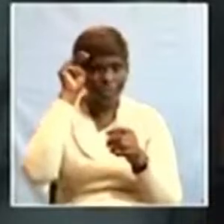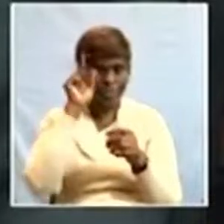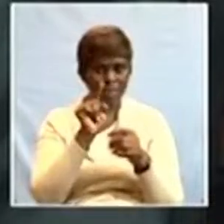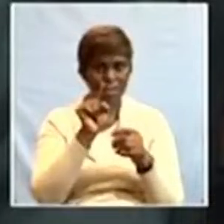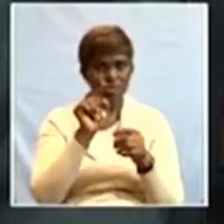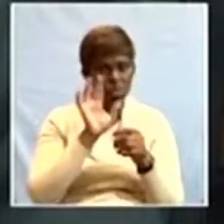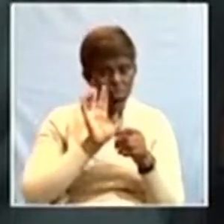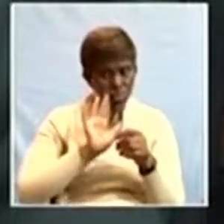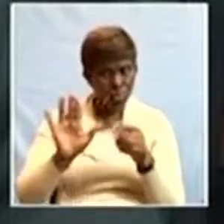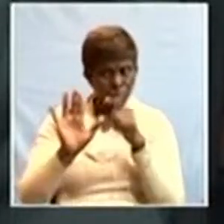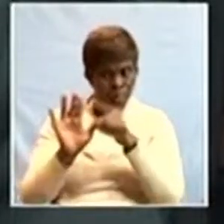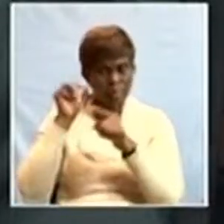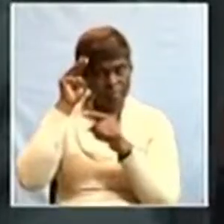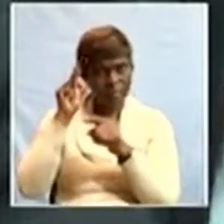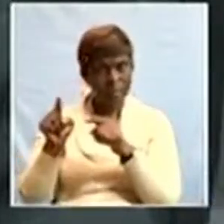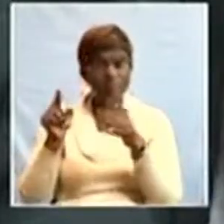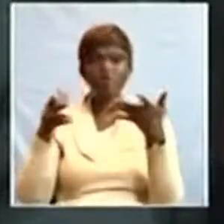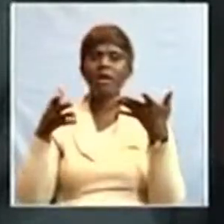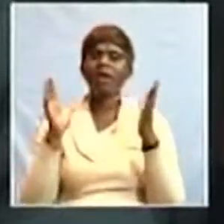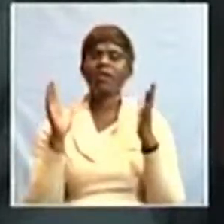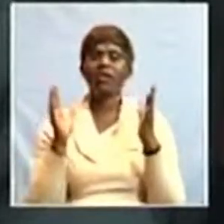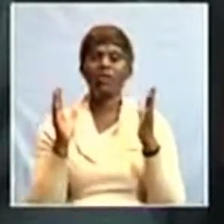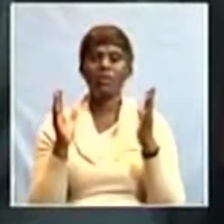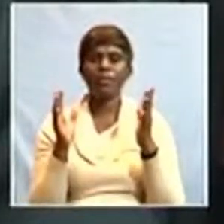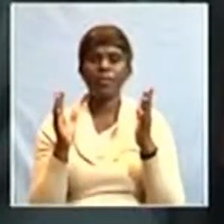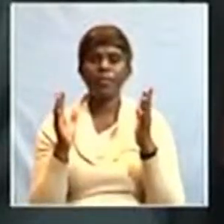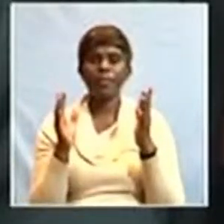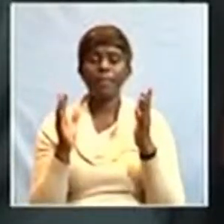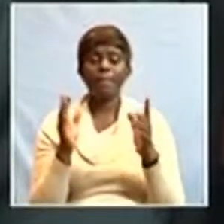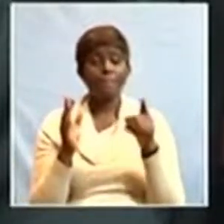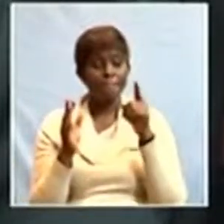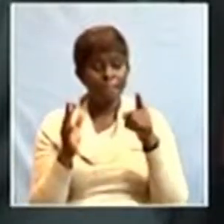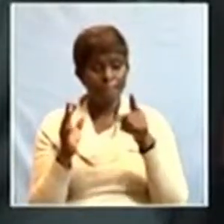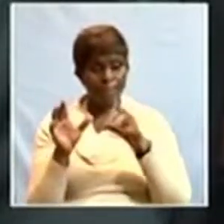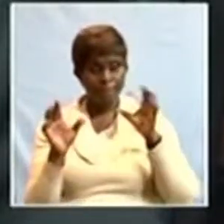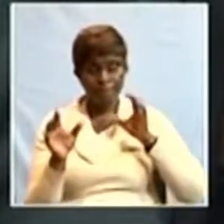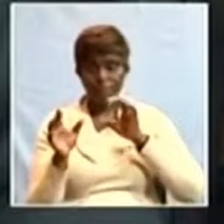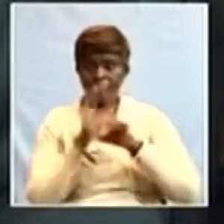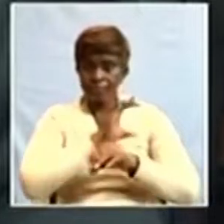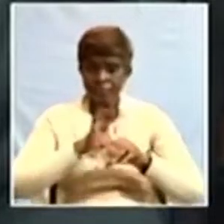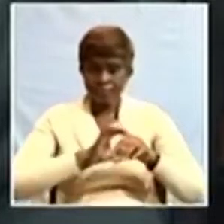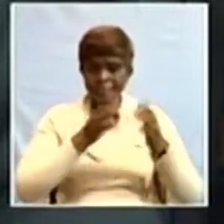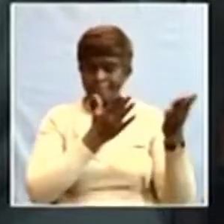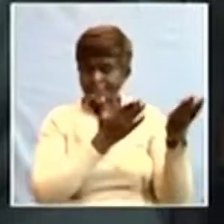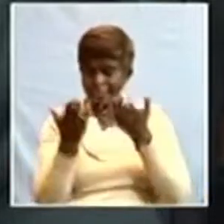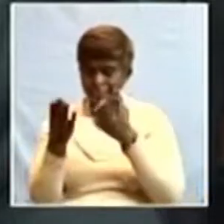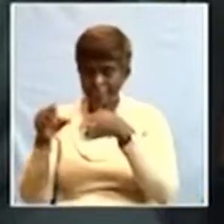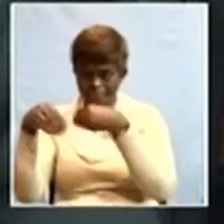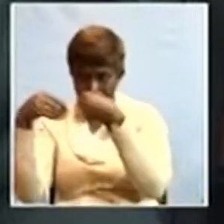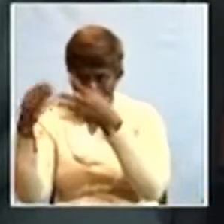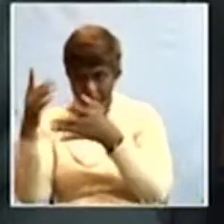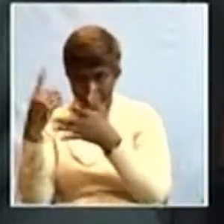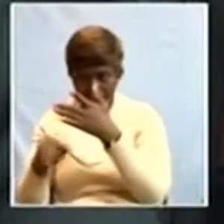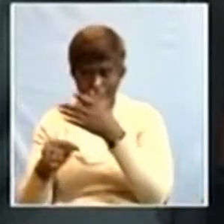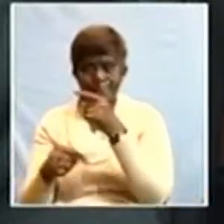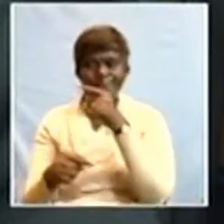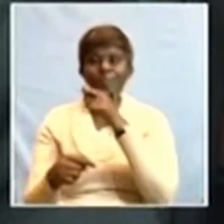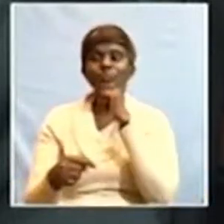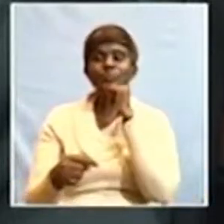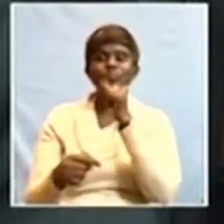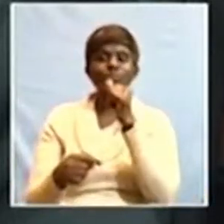ministry allow these suppliers to supply what